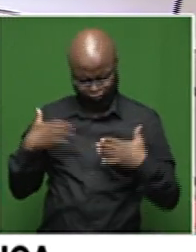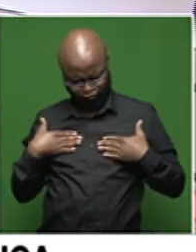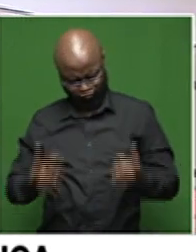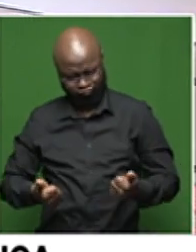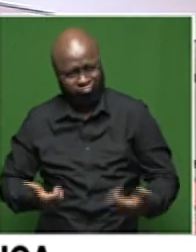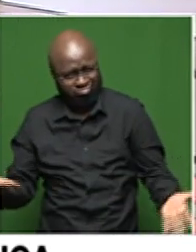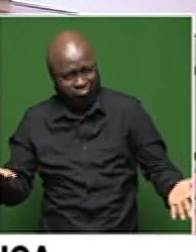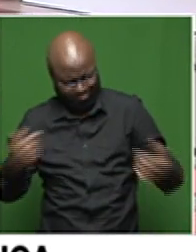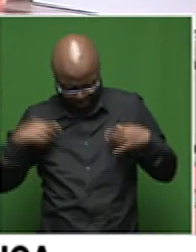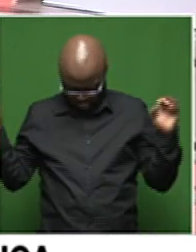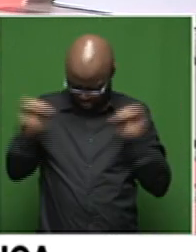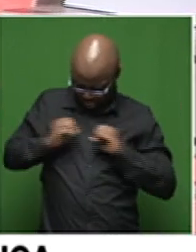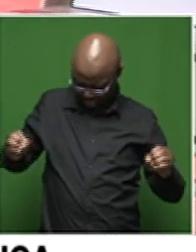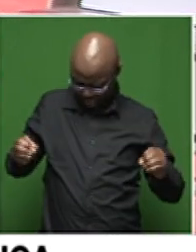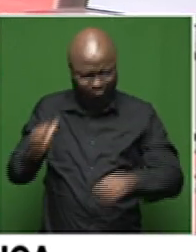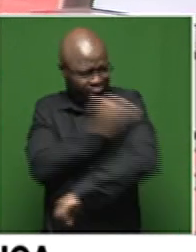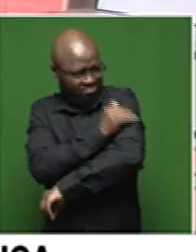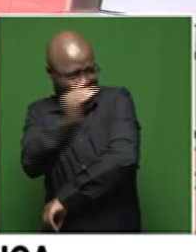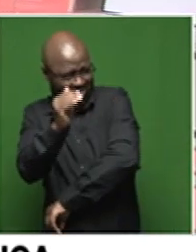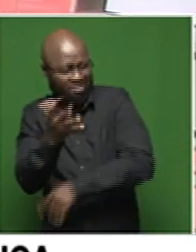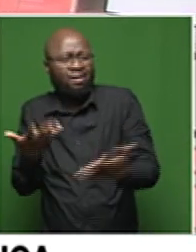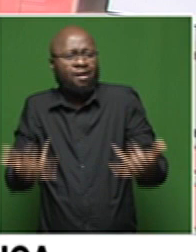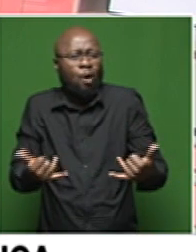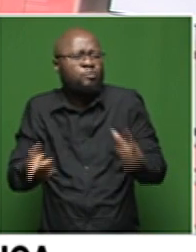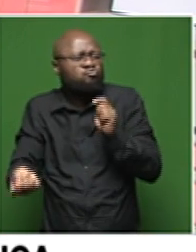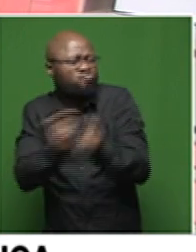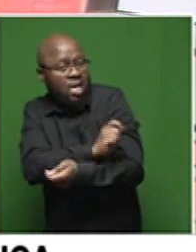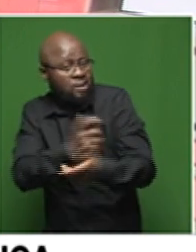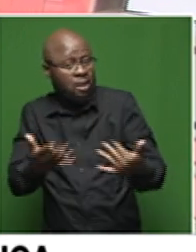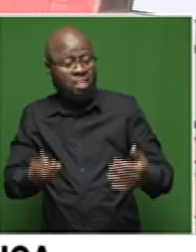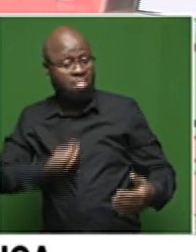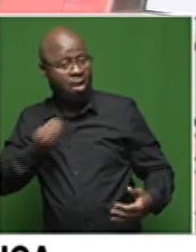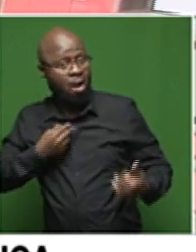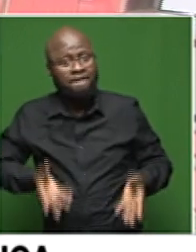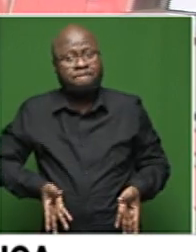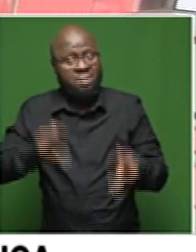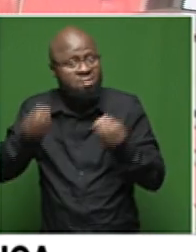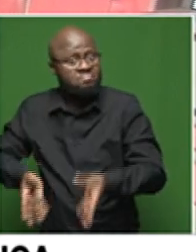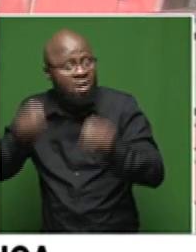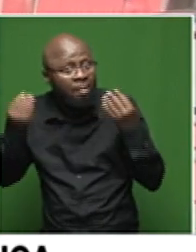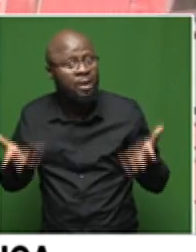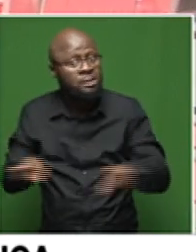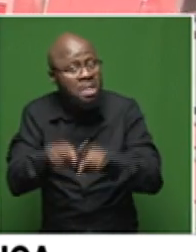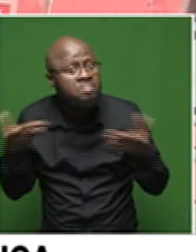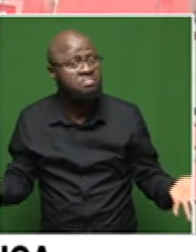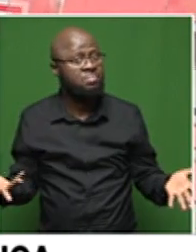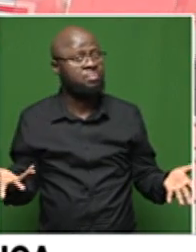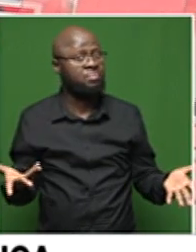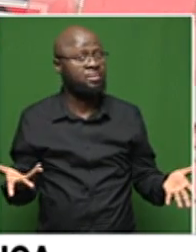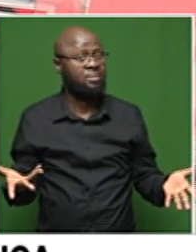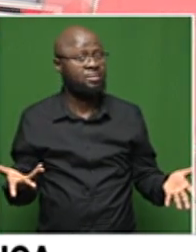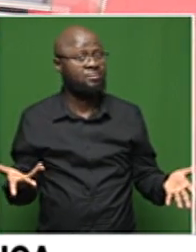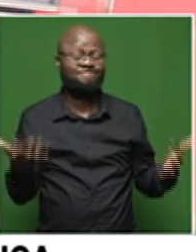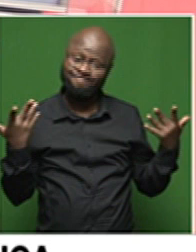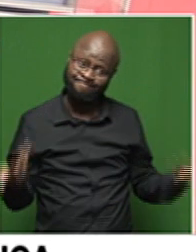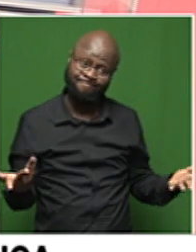is contributing to the high numbers of young people that we're finding to have high blood pressure? You'll find young